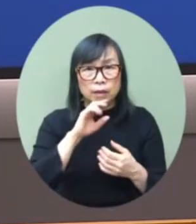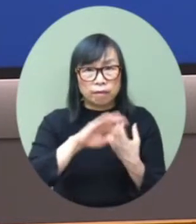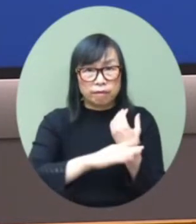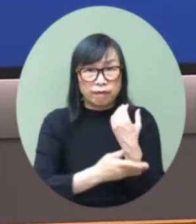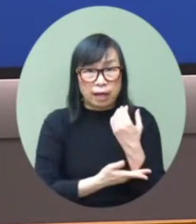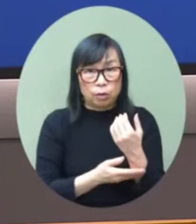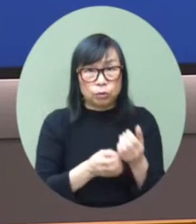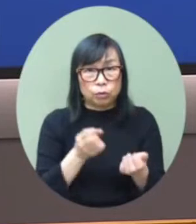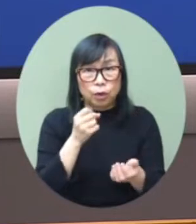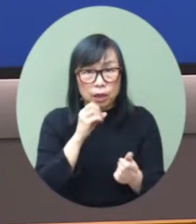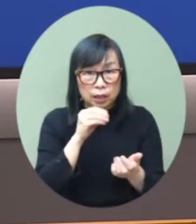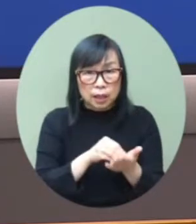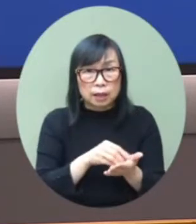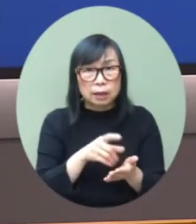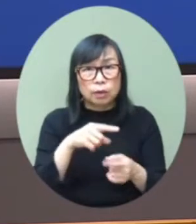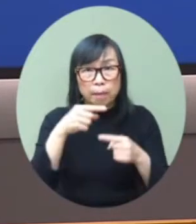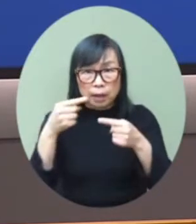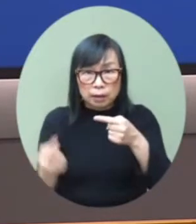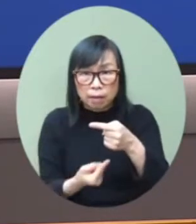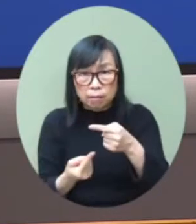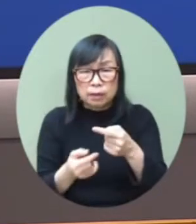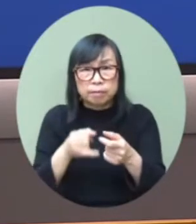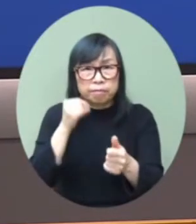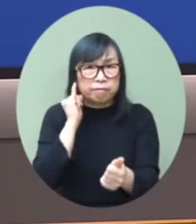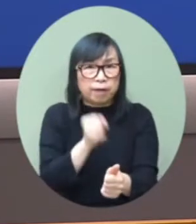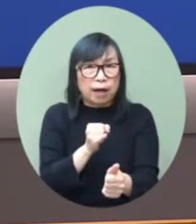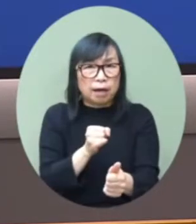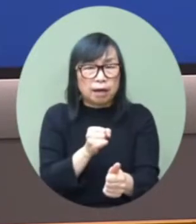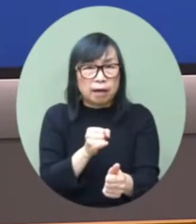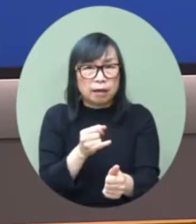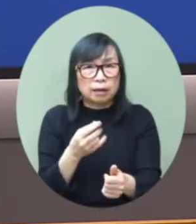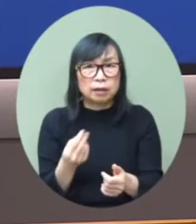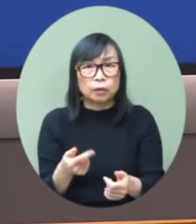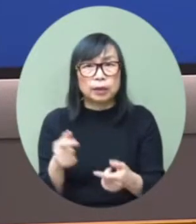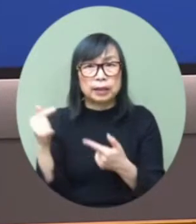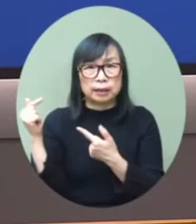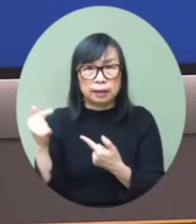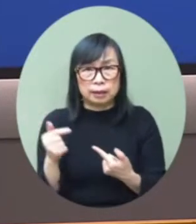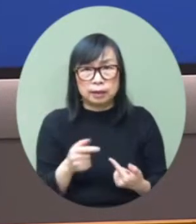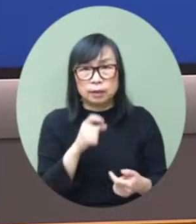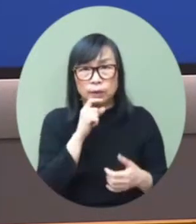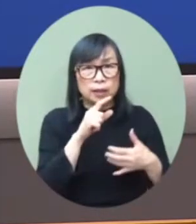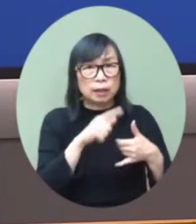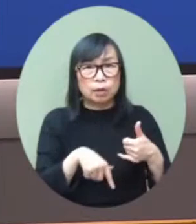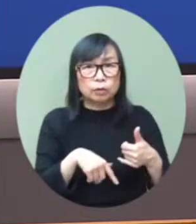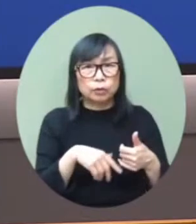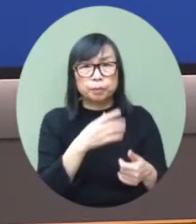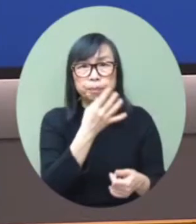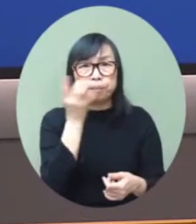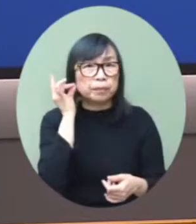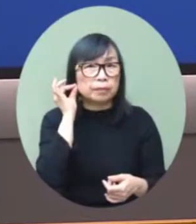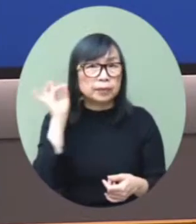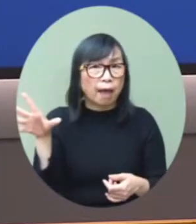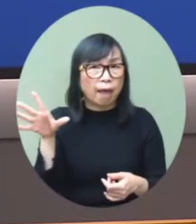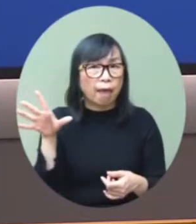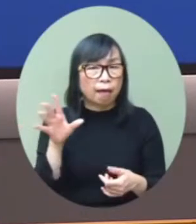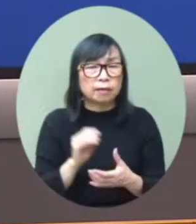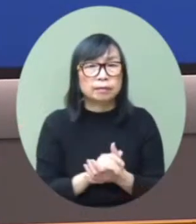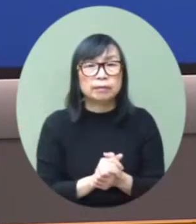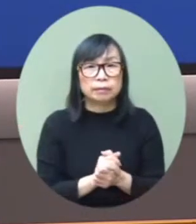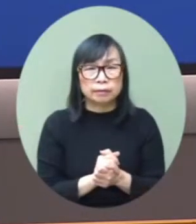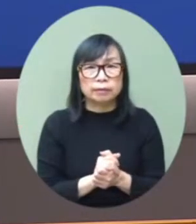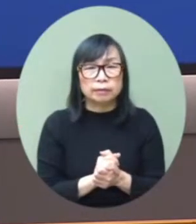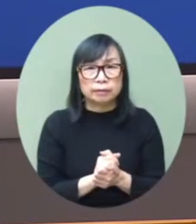of those who are supposed to be tested. Well, this is a legal requirement that carried a $10,000